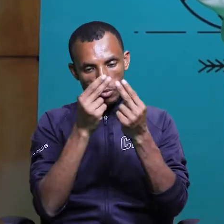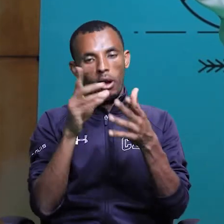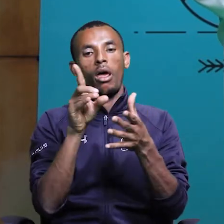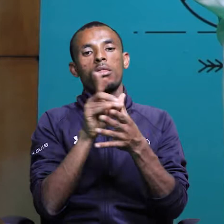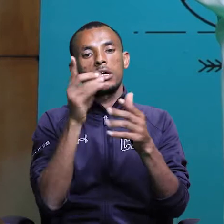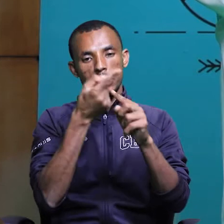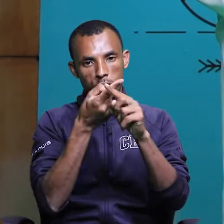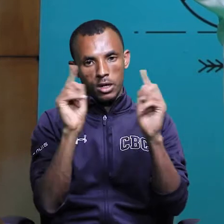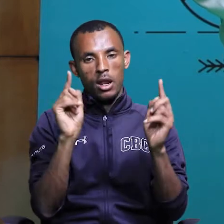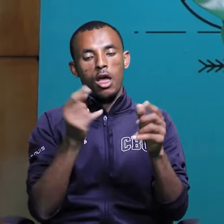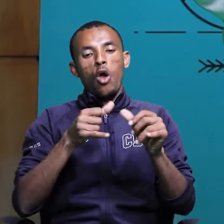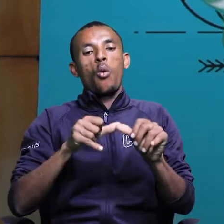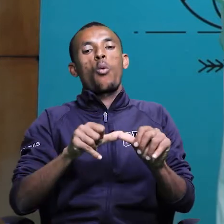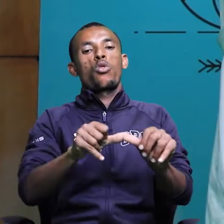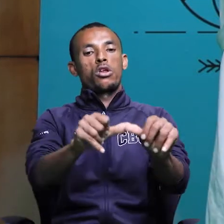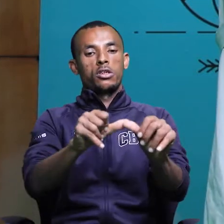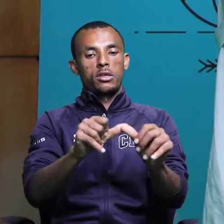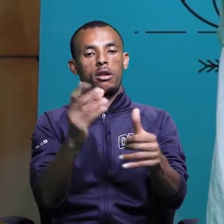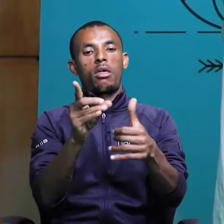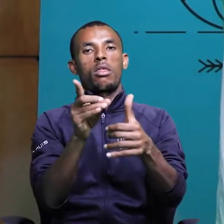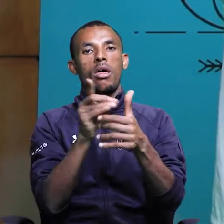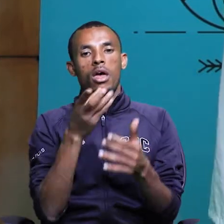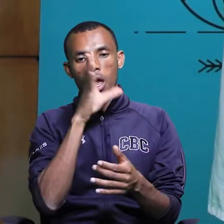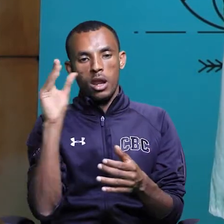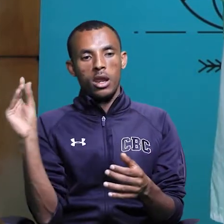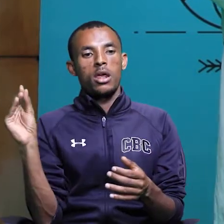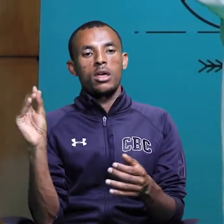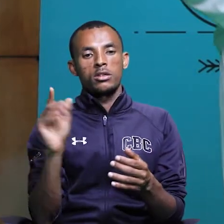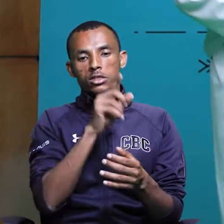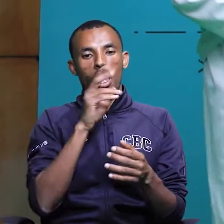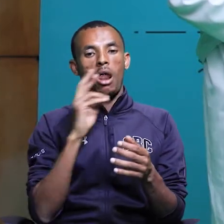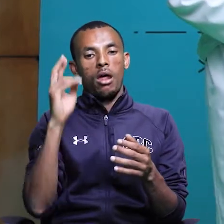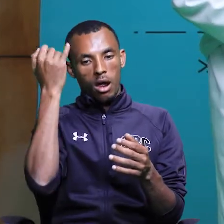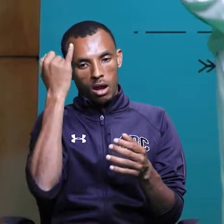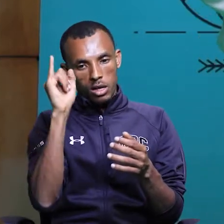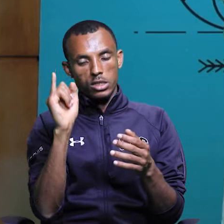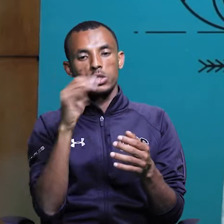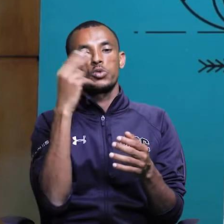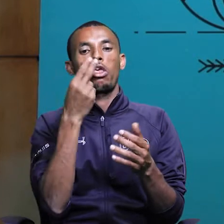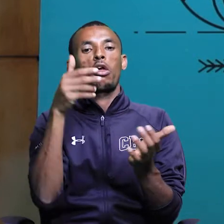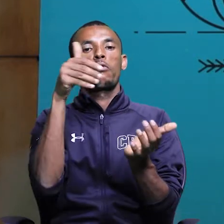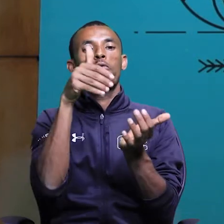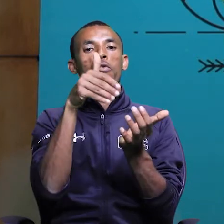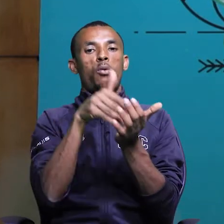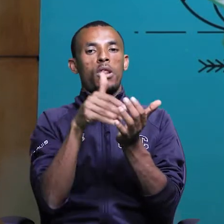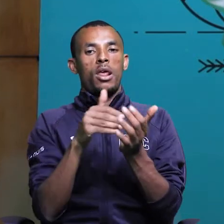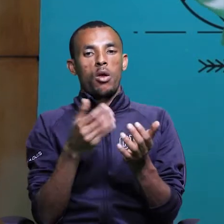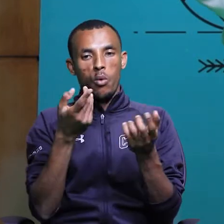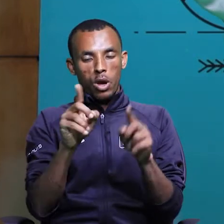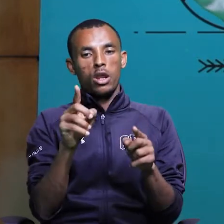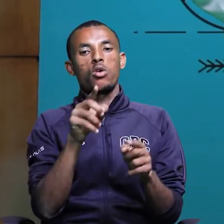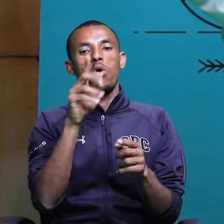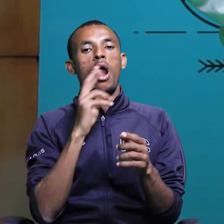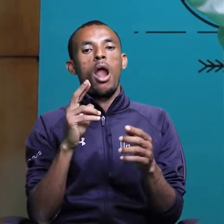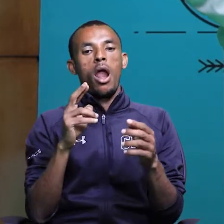data, especially continuous data. And there are terms that you are using frequently when you